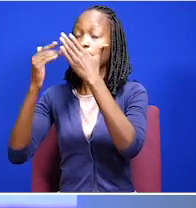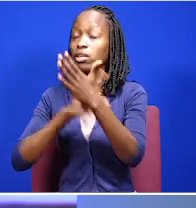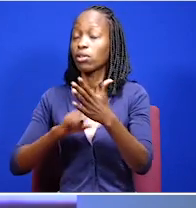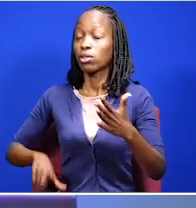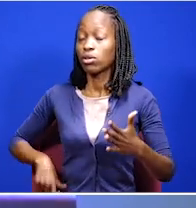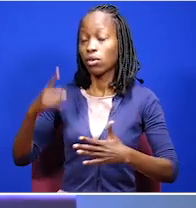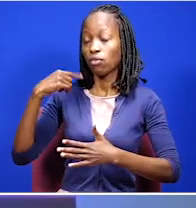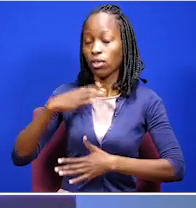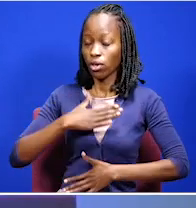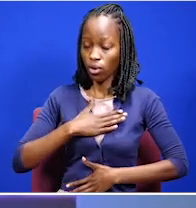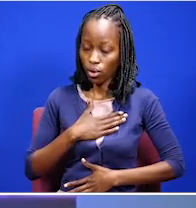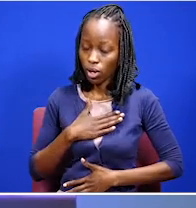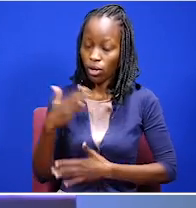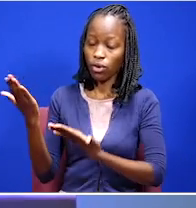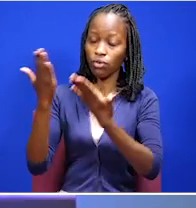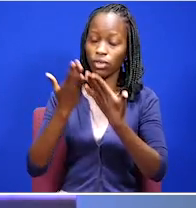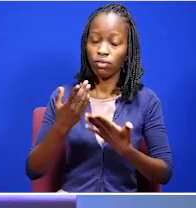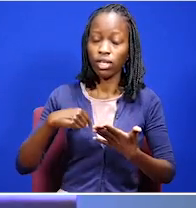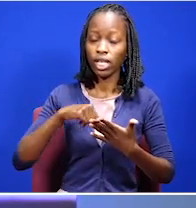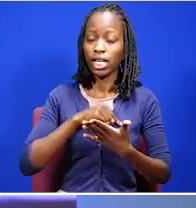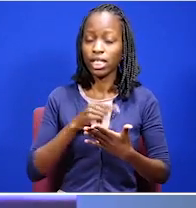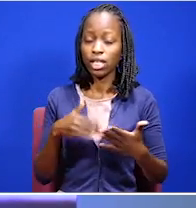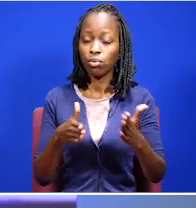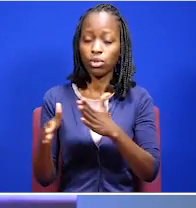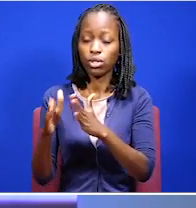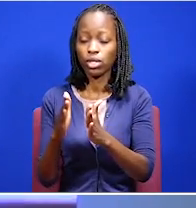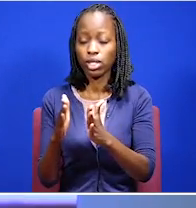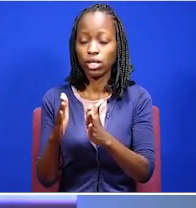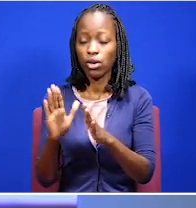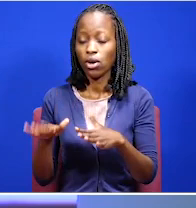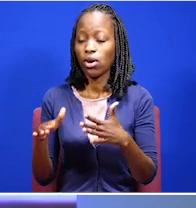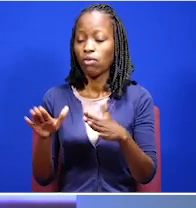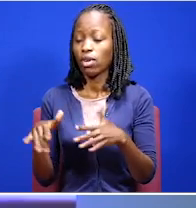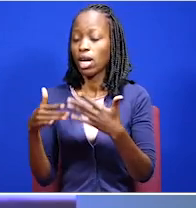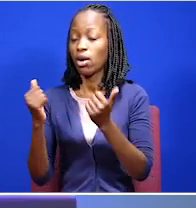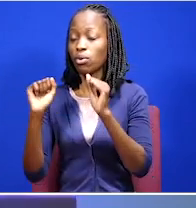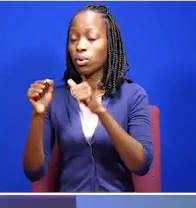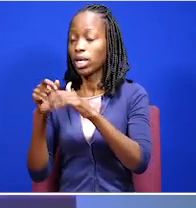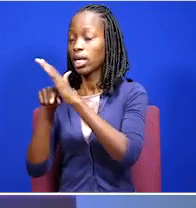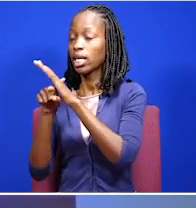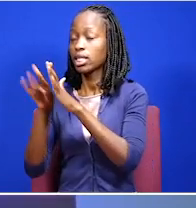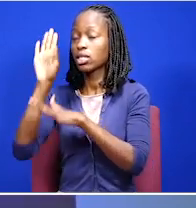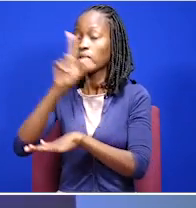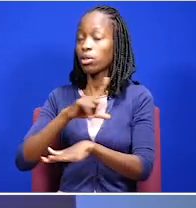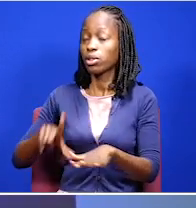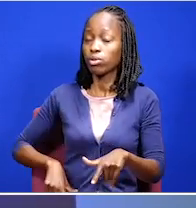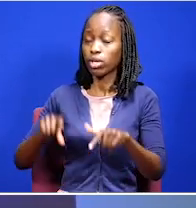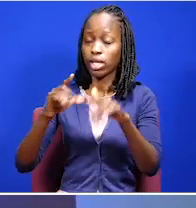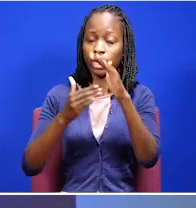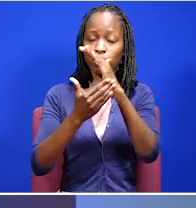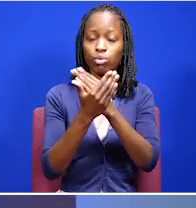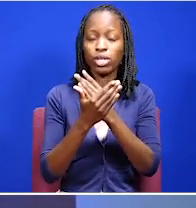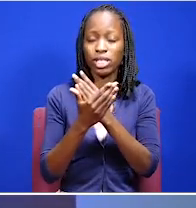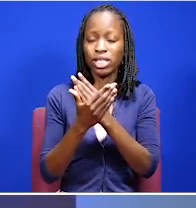thank you for the privilege of giving us an avenue and a channel on how to access you. This morning,